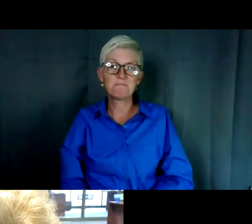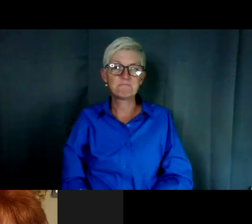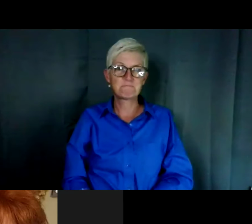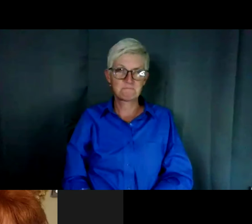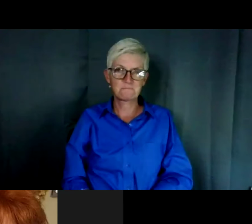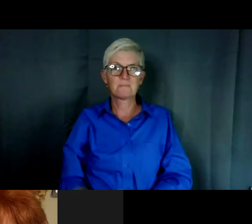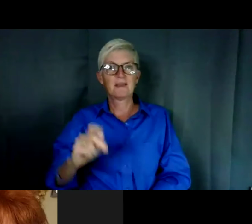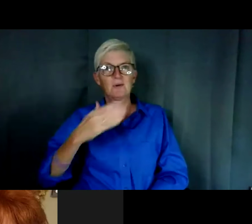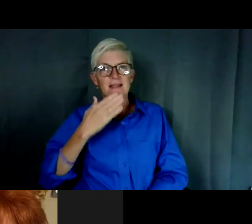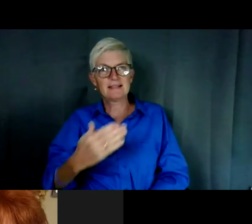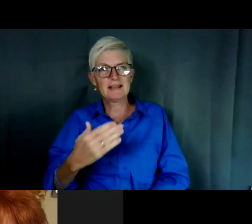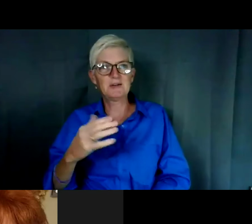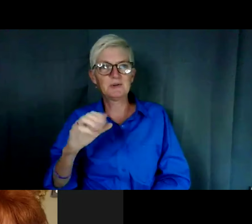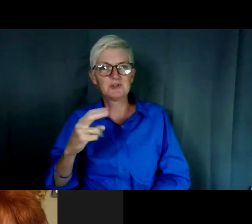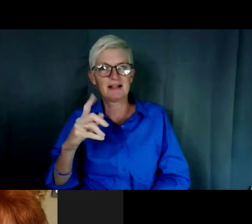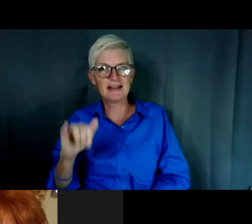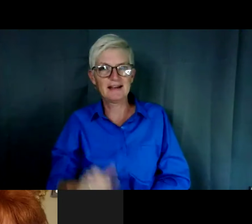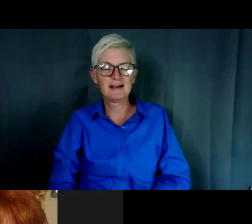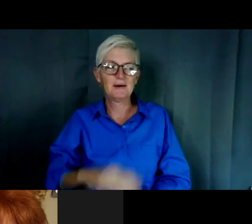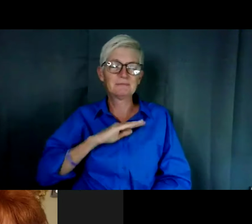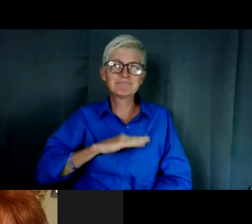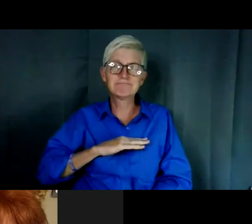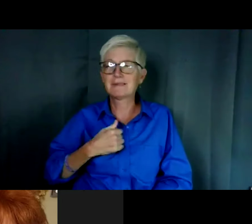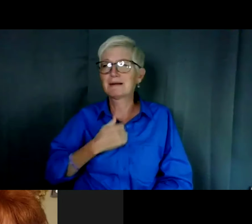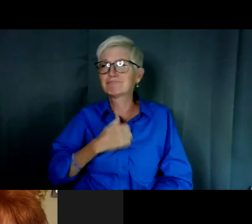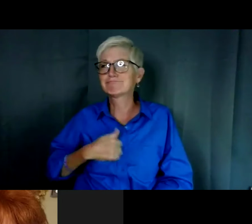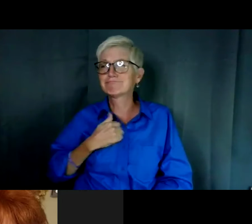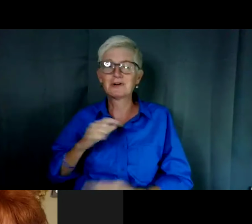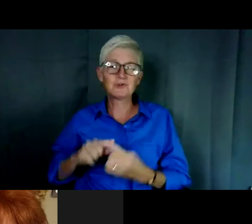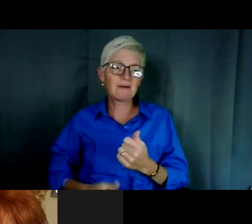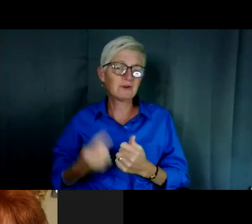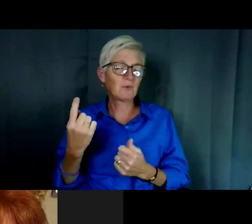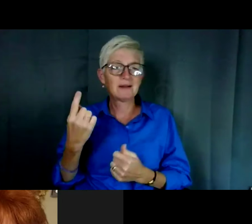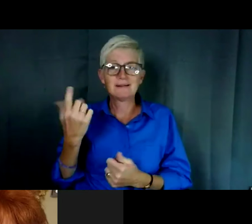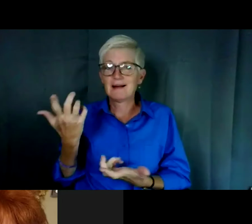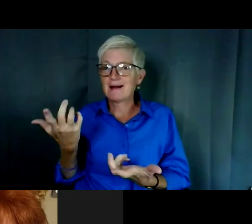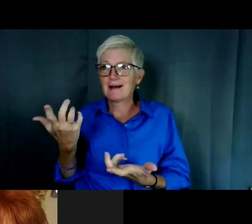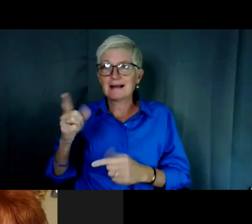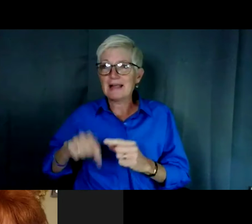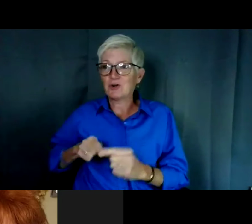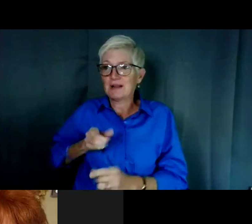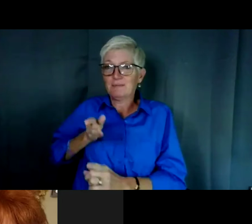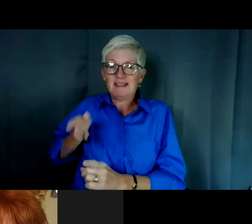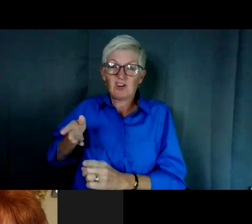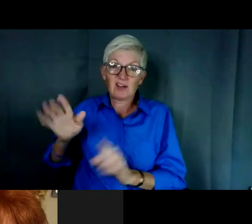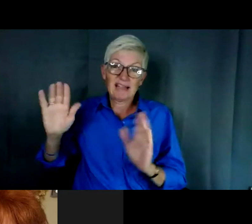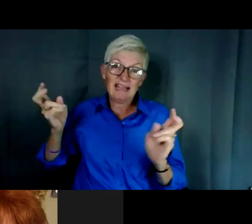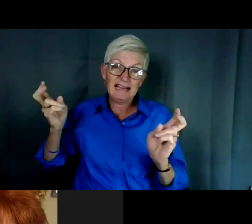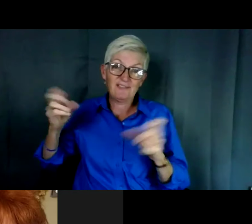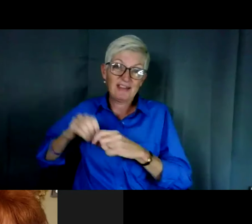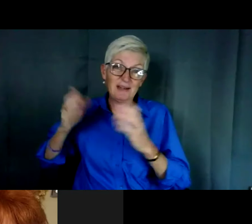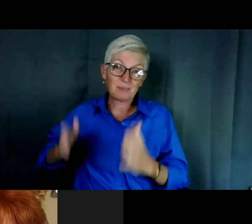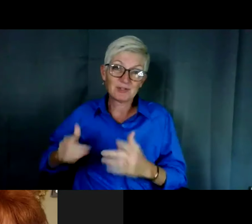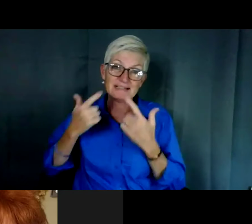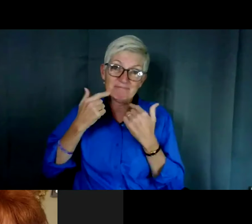Okay, thanks, Shelley. And I apologize to everyone that I couldn't be there kind of in person.